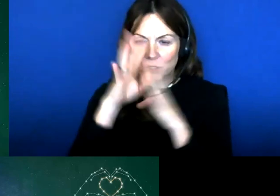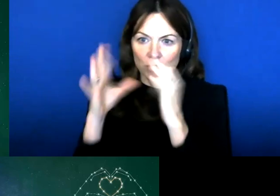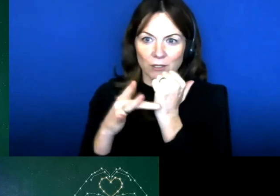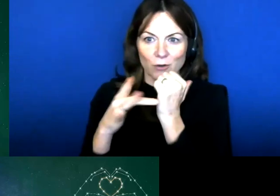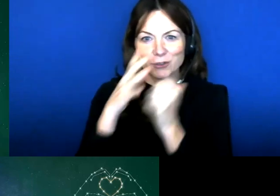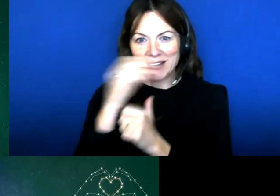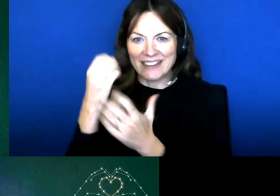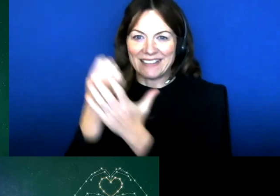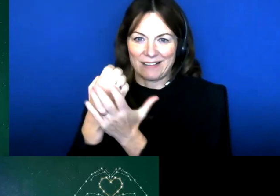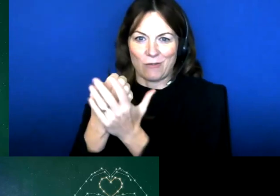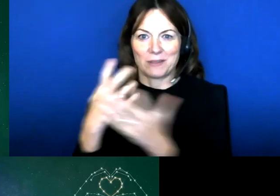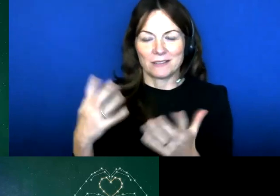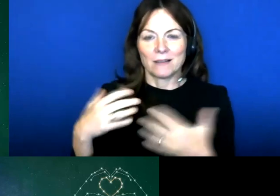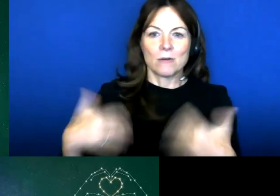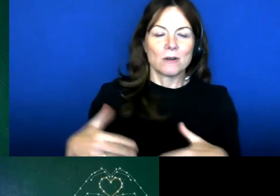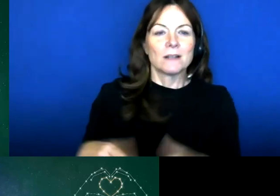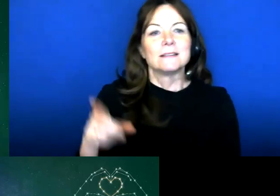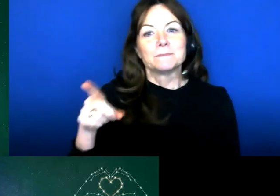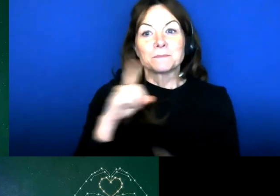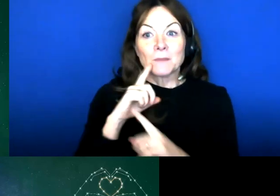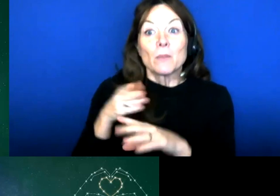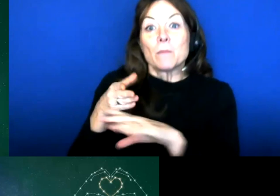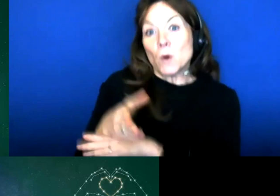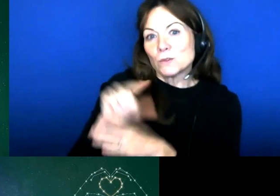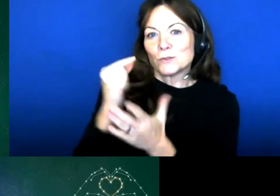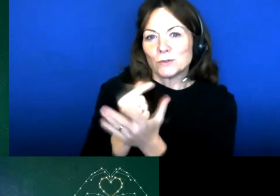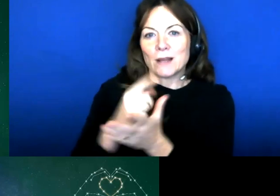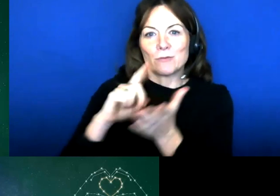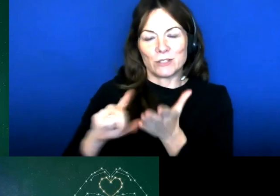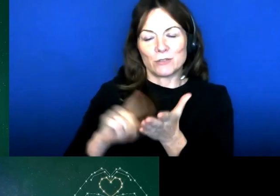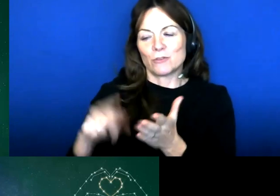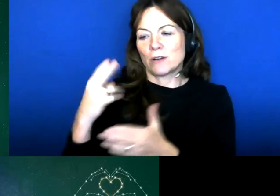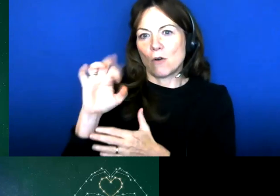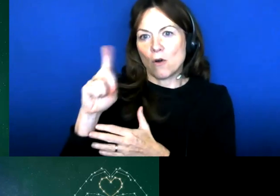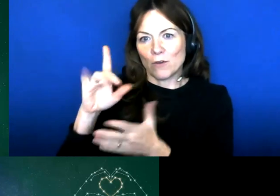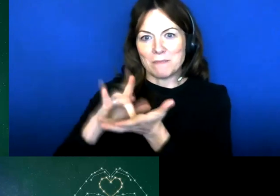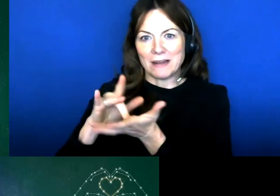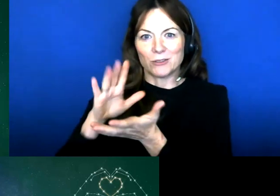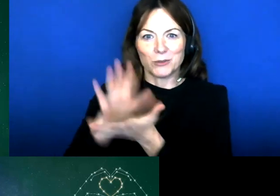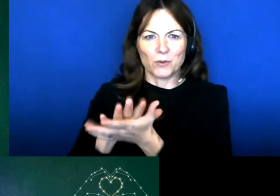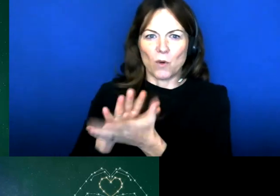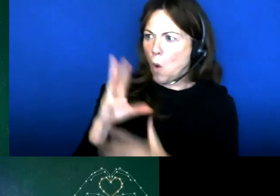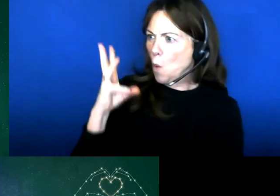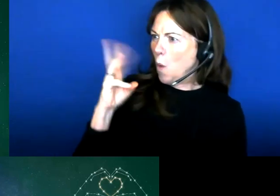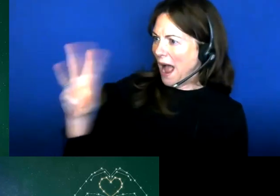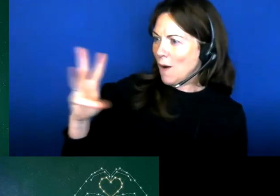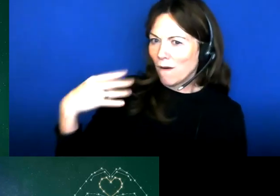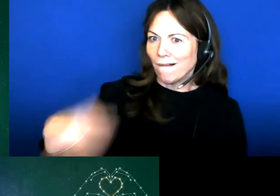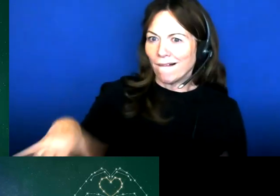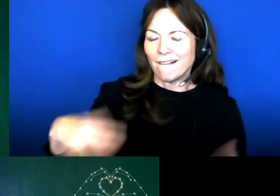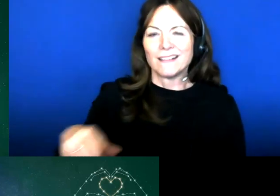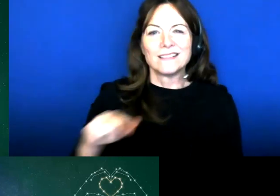economics, with a postgrad research training at Harvard Medical School. Wow, okay, over to you, John,